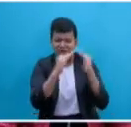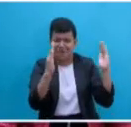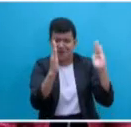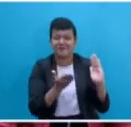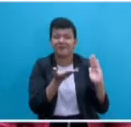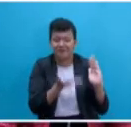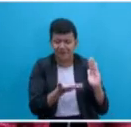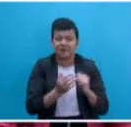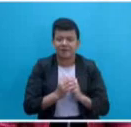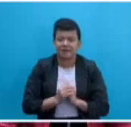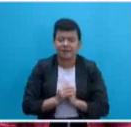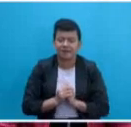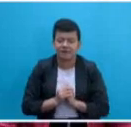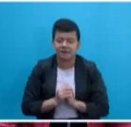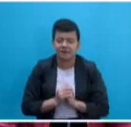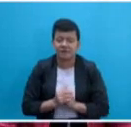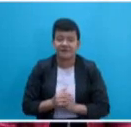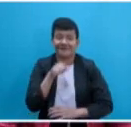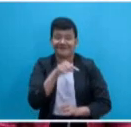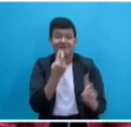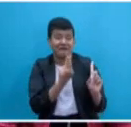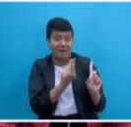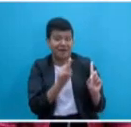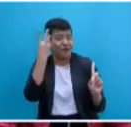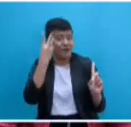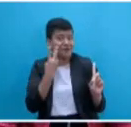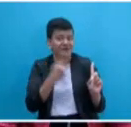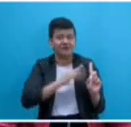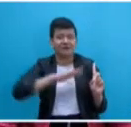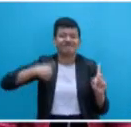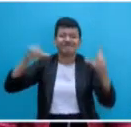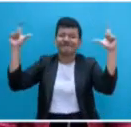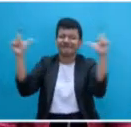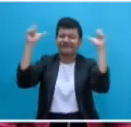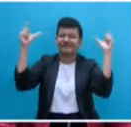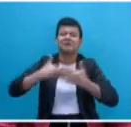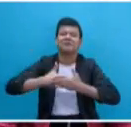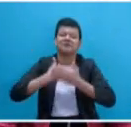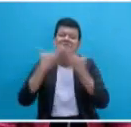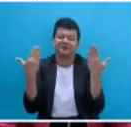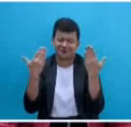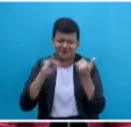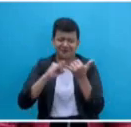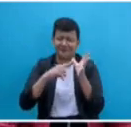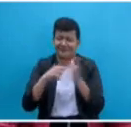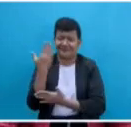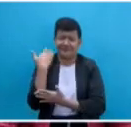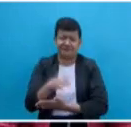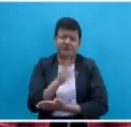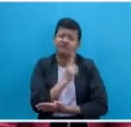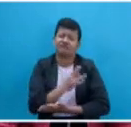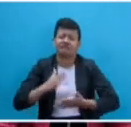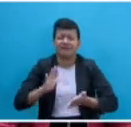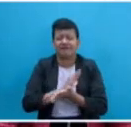Mrs. Shrimati Prasad celebrated her birthday on Saturday, and she was very happy to welcome home for the celebration two